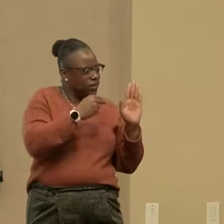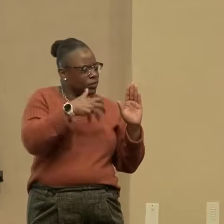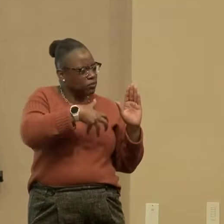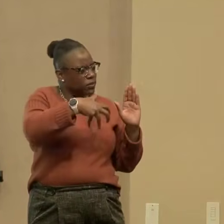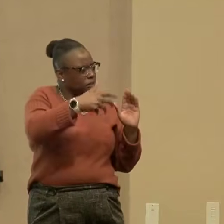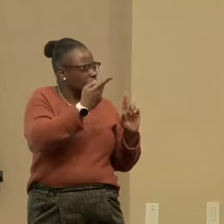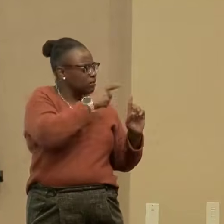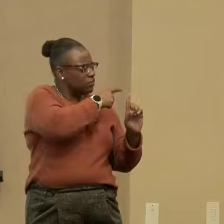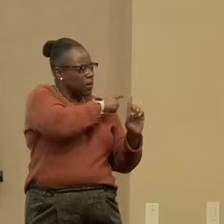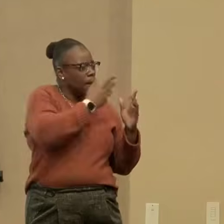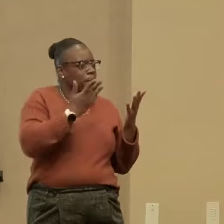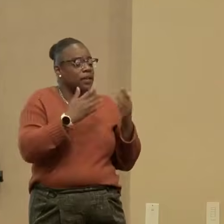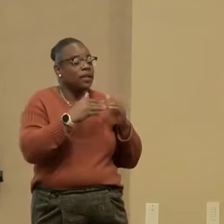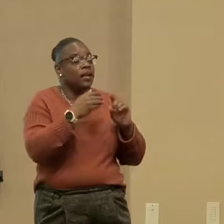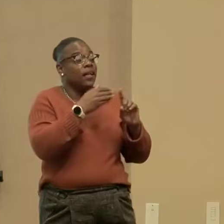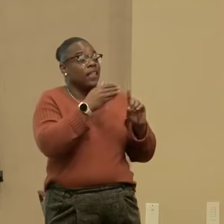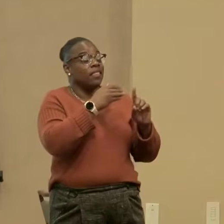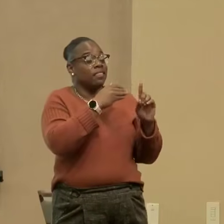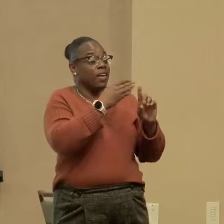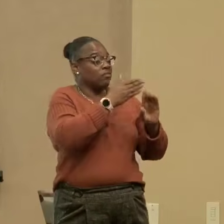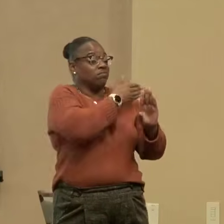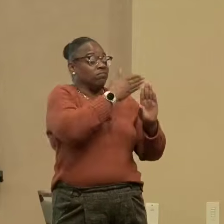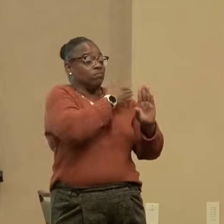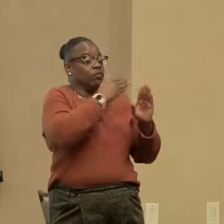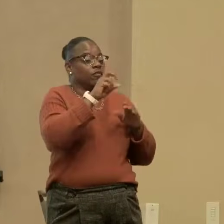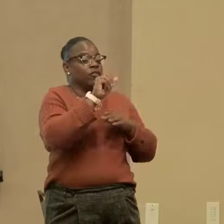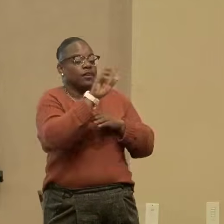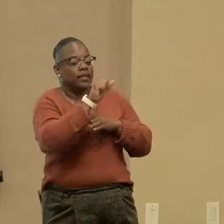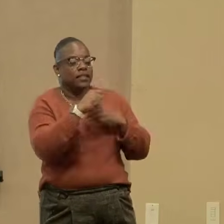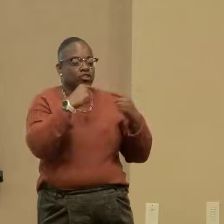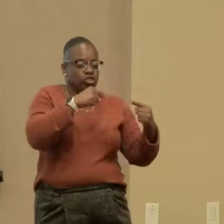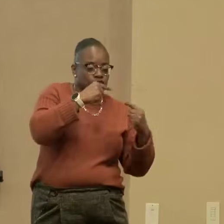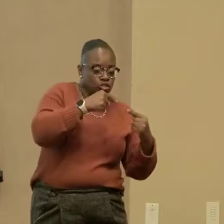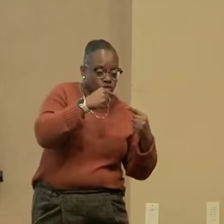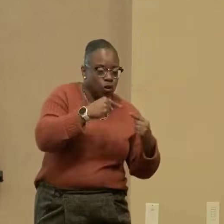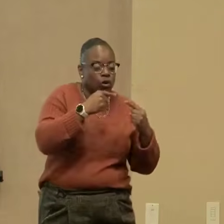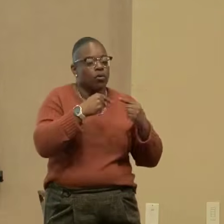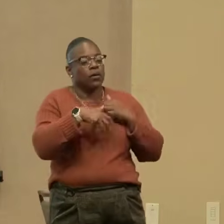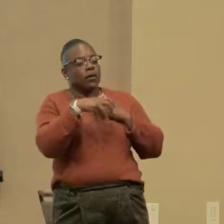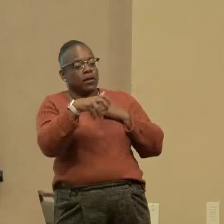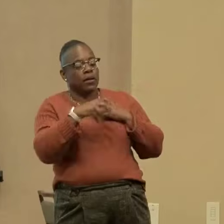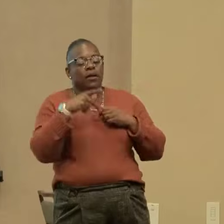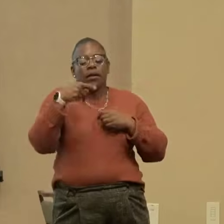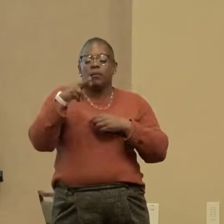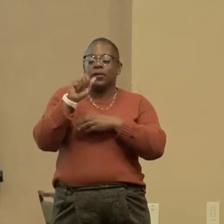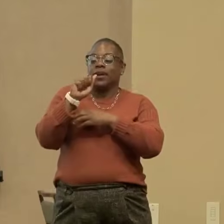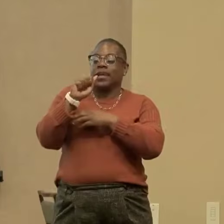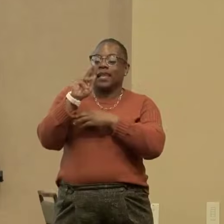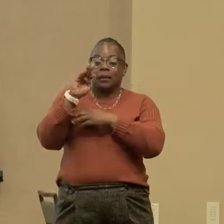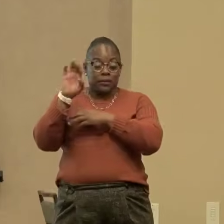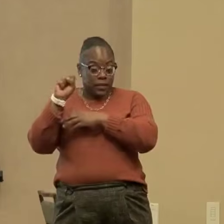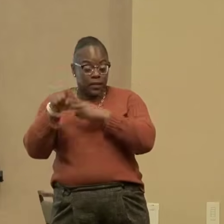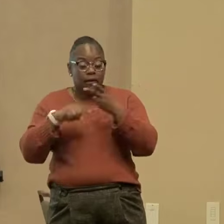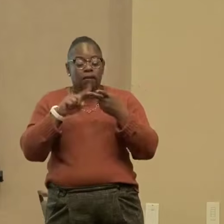And interestingly, a little bit of this early data shows stories like yours. They had difficult pregnancies at the end because they had preeclampsia or the baby